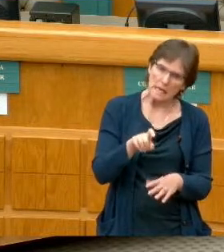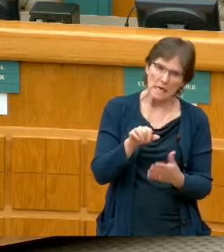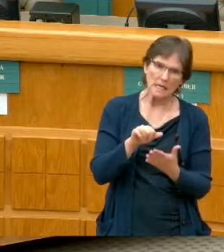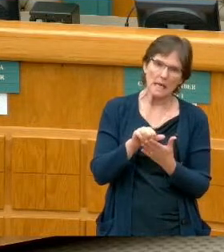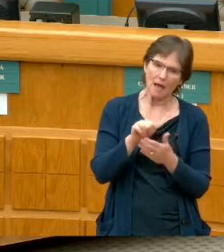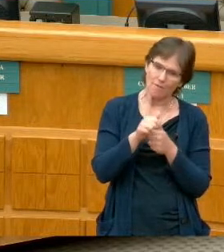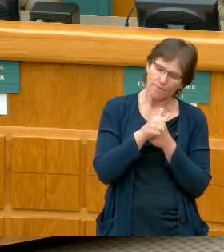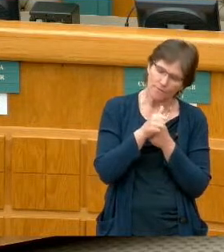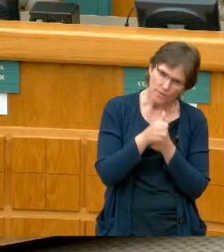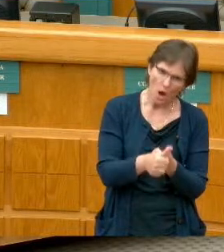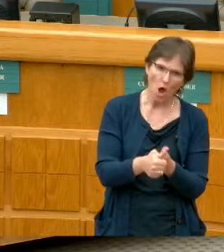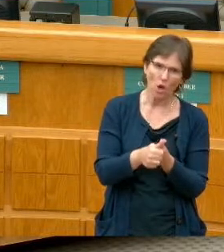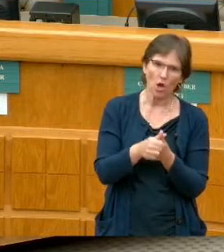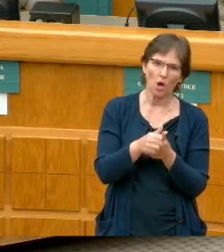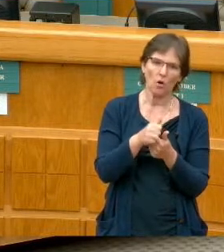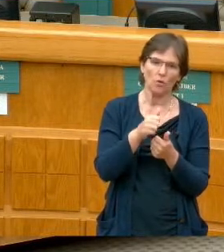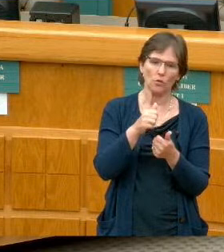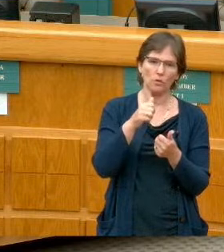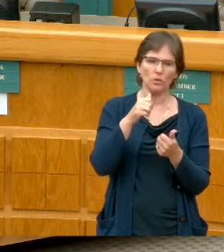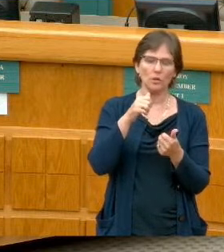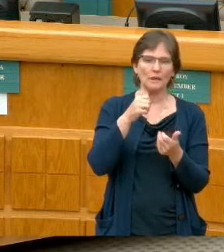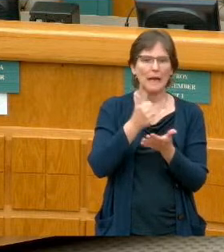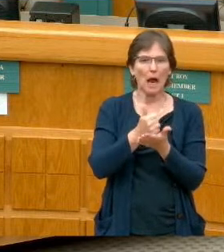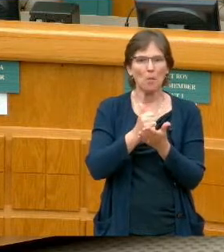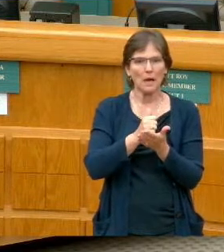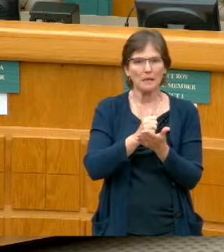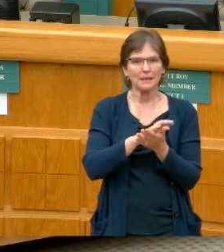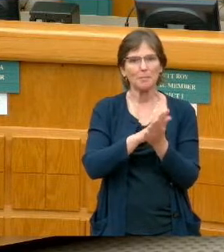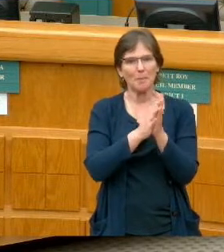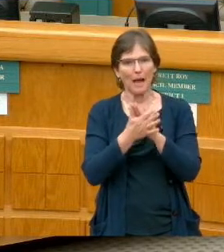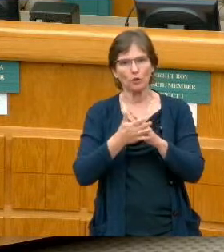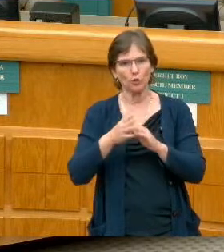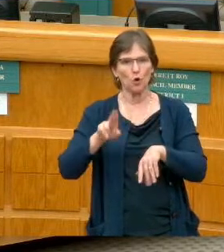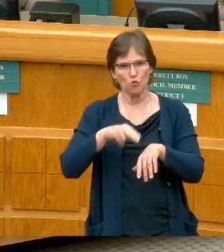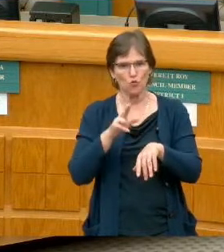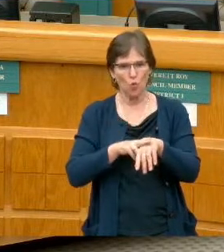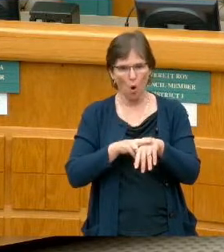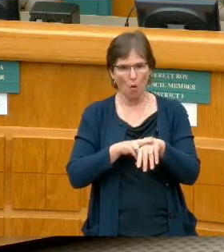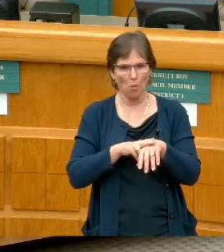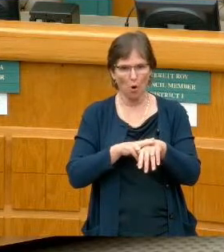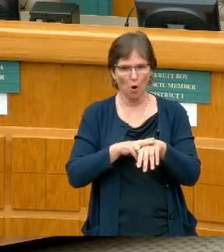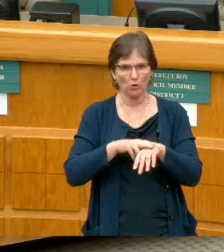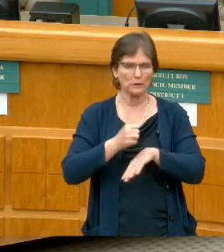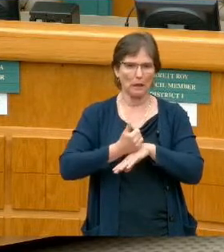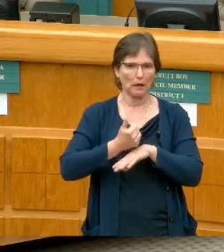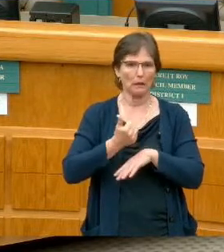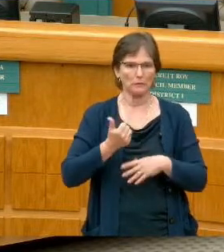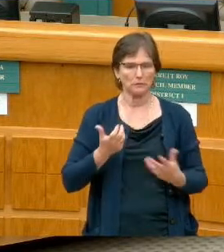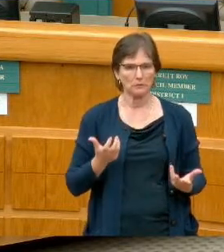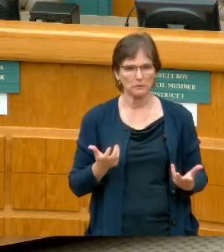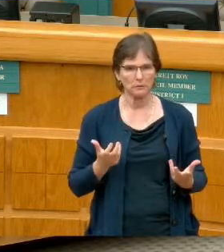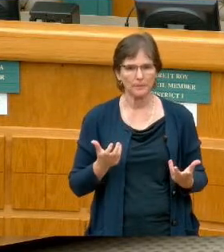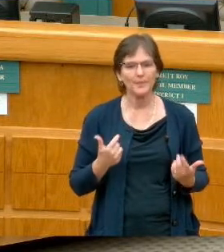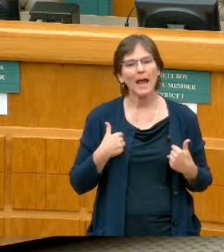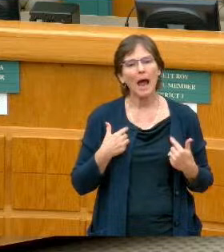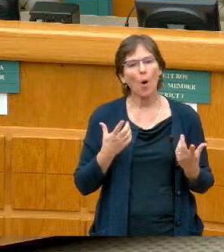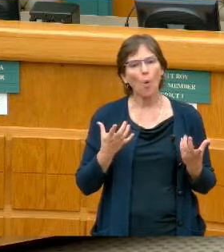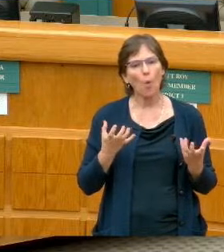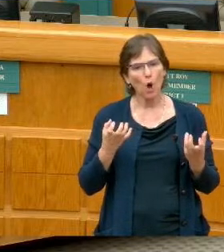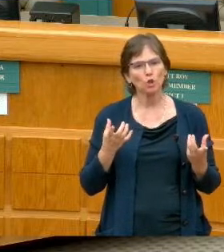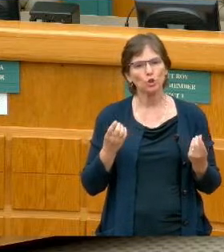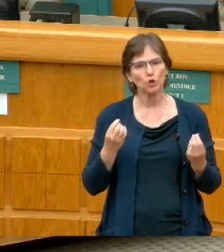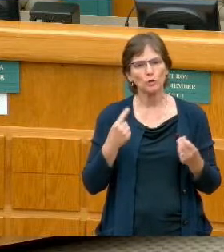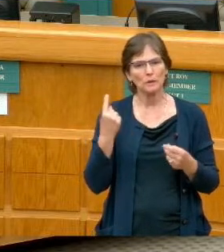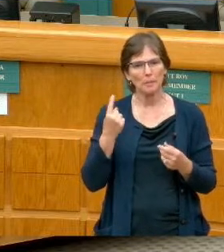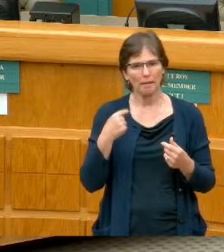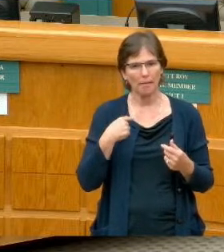getting into a much more normalized setting. So I want to do something that I really believe in,